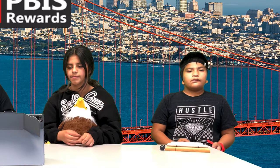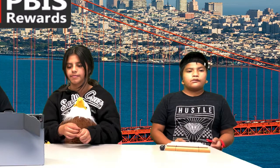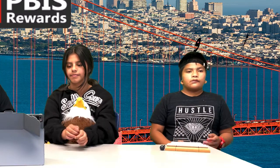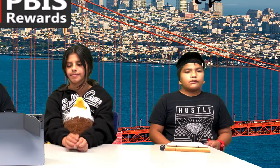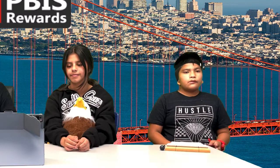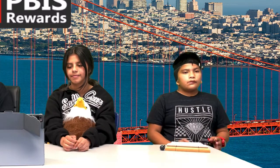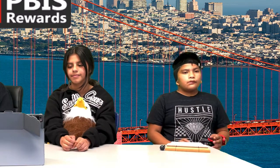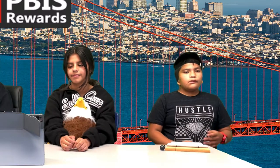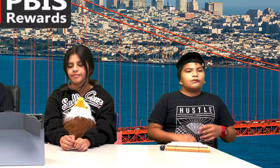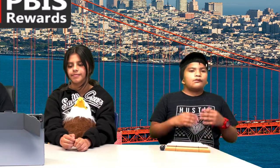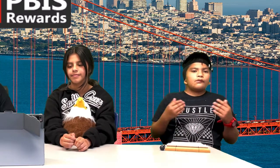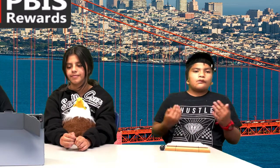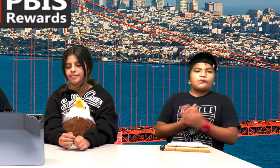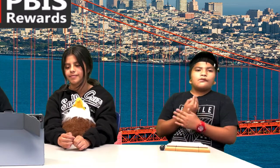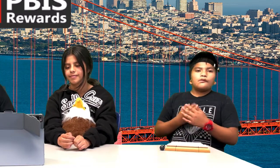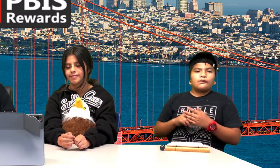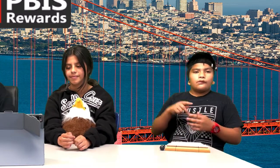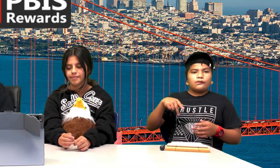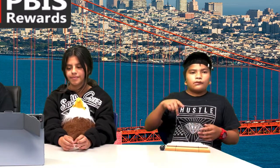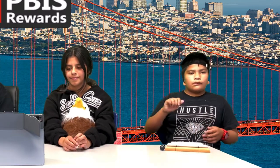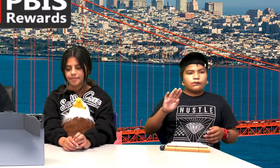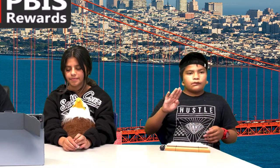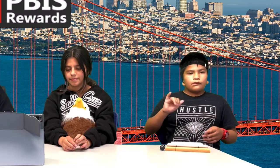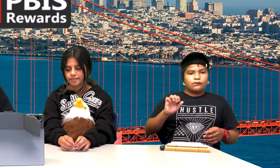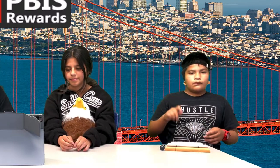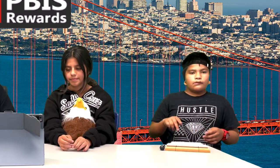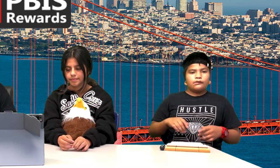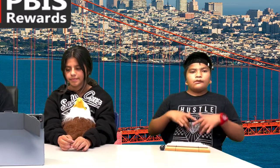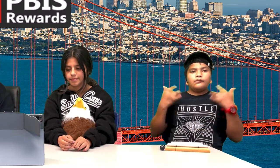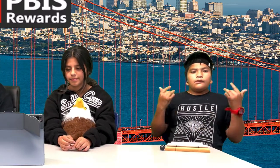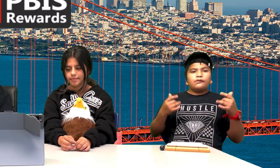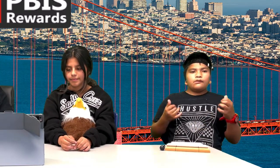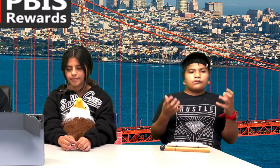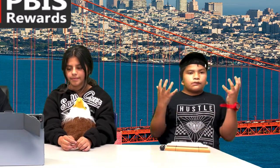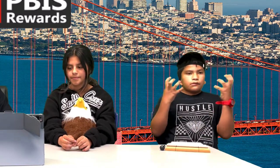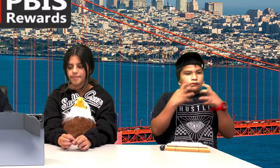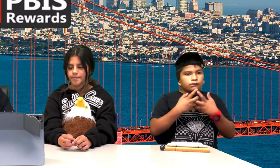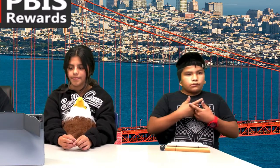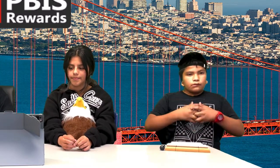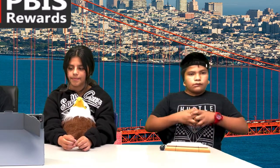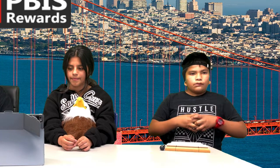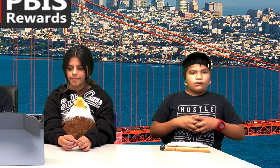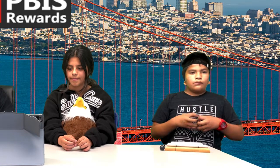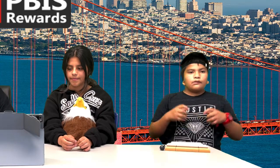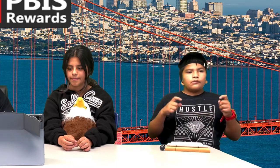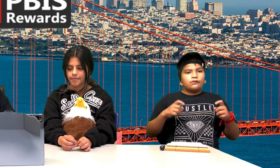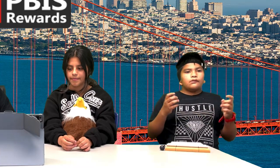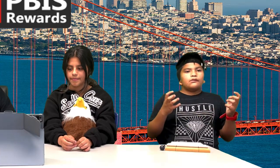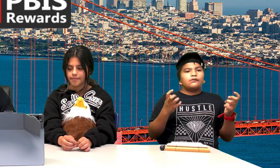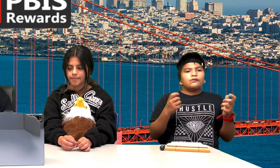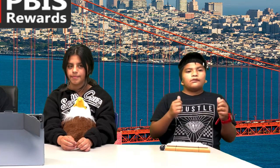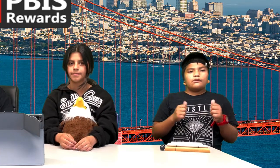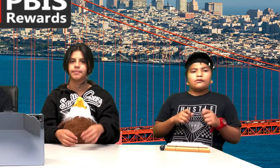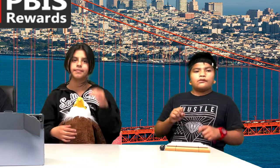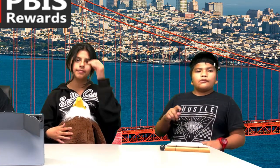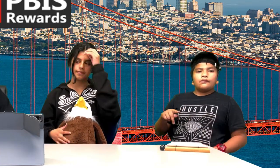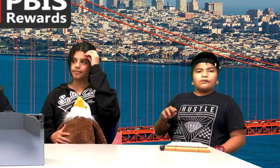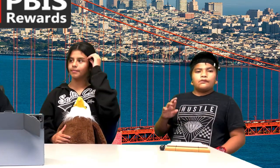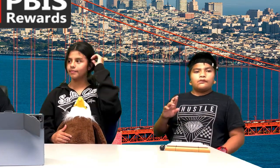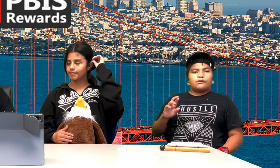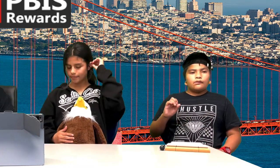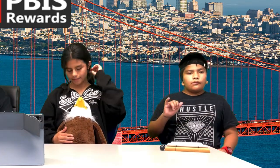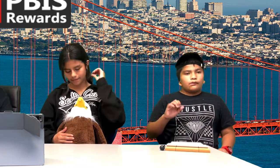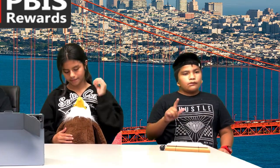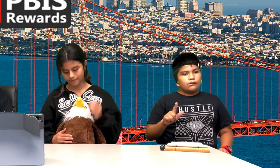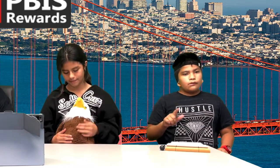A new PBIS event is coming together for April. This event will be shared for